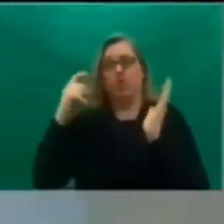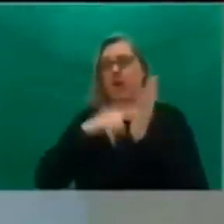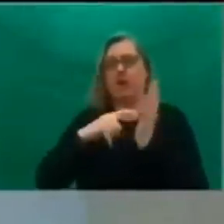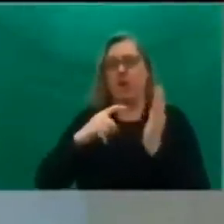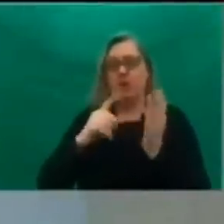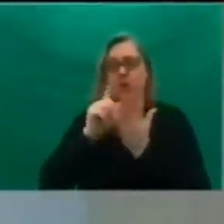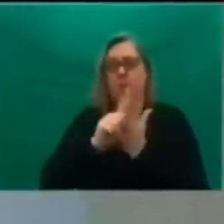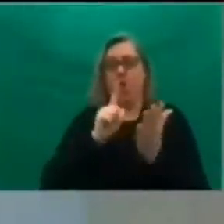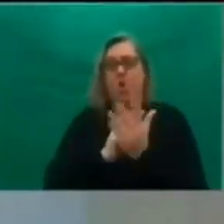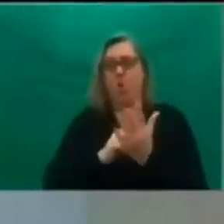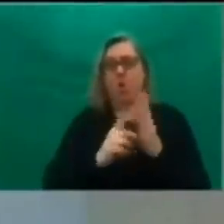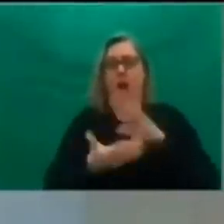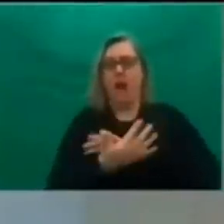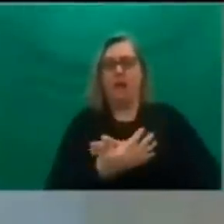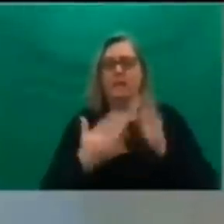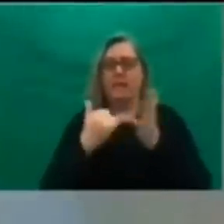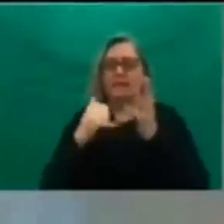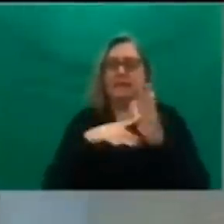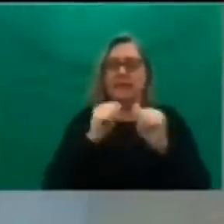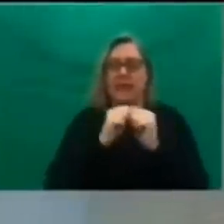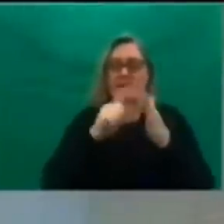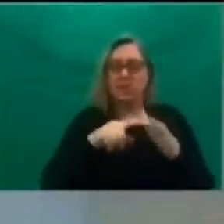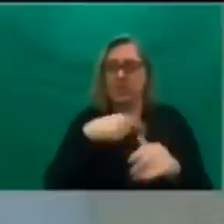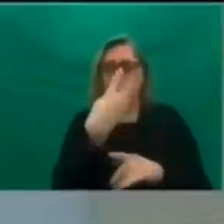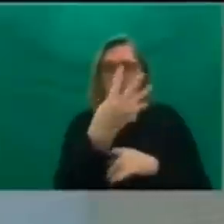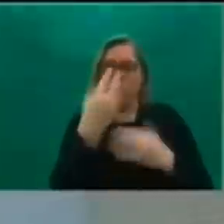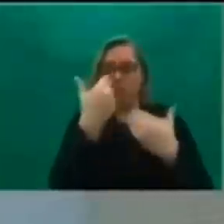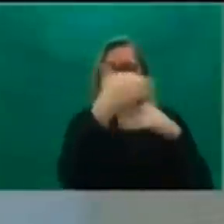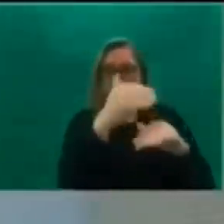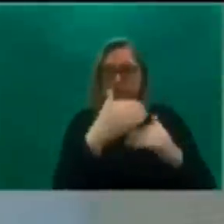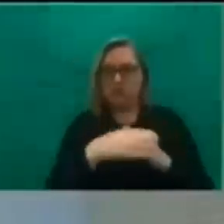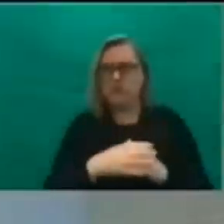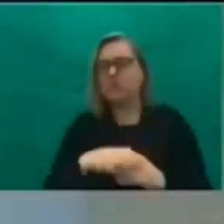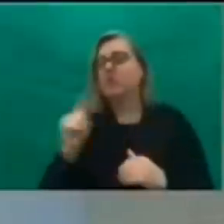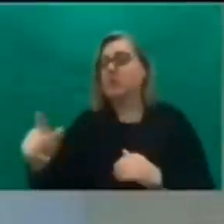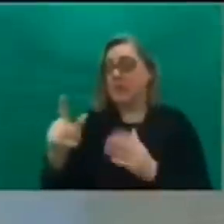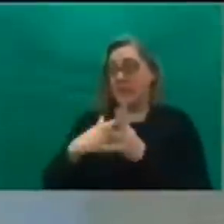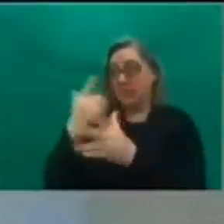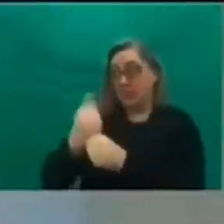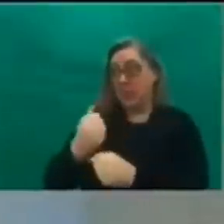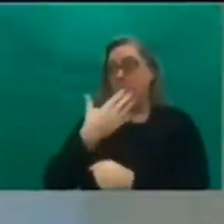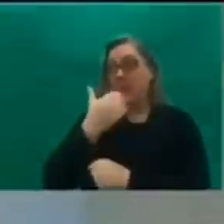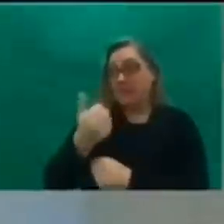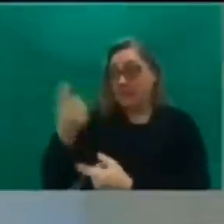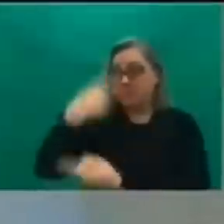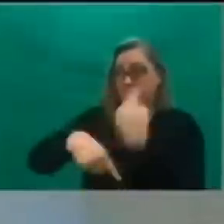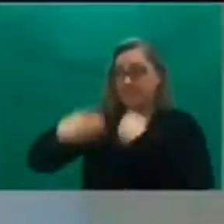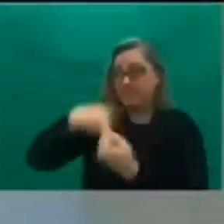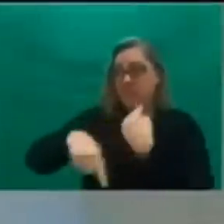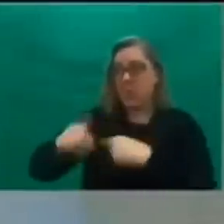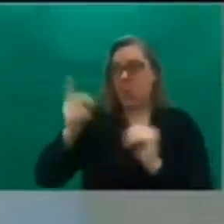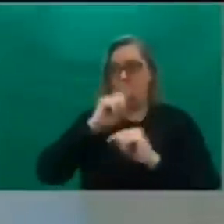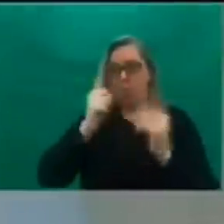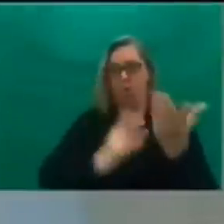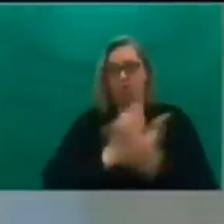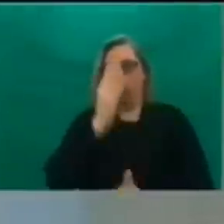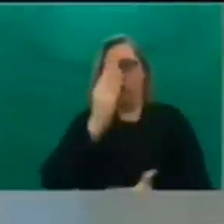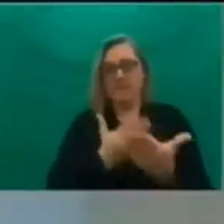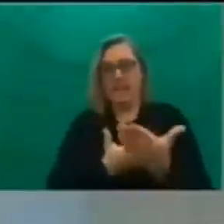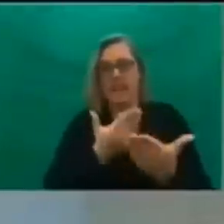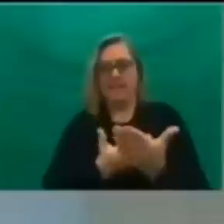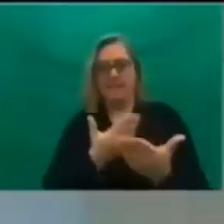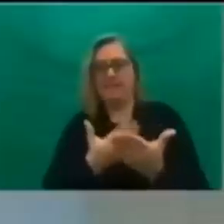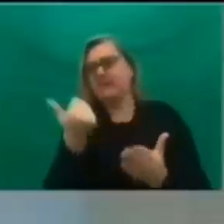right now, under these stage four restrictions. Can the Attorney General please describe what rights are left that are still